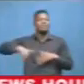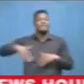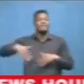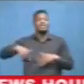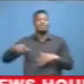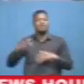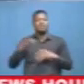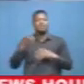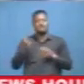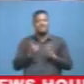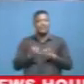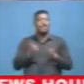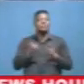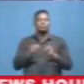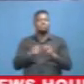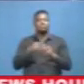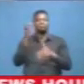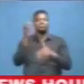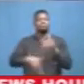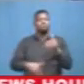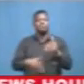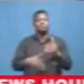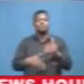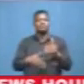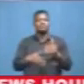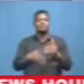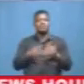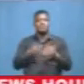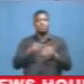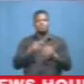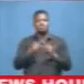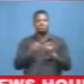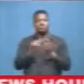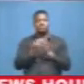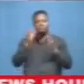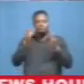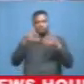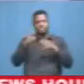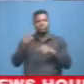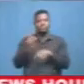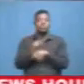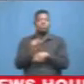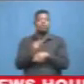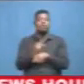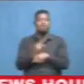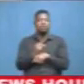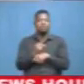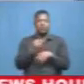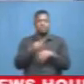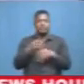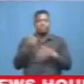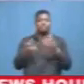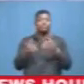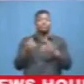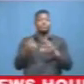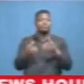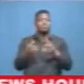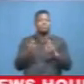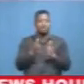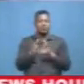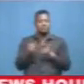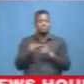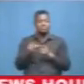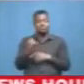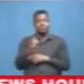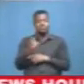he was in a hurry to complete it in order to concentrate on his work at the Supreme Court. According to